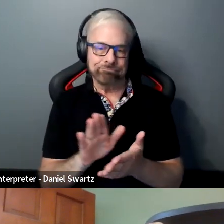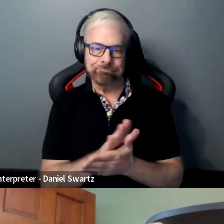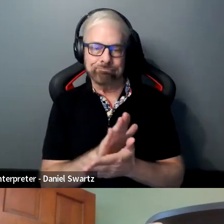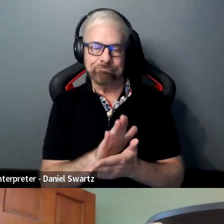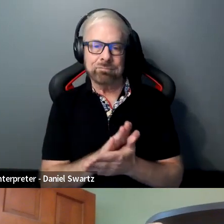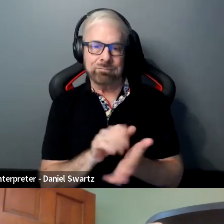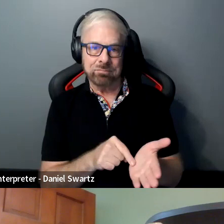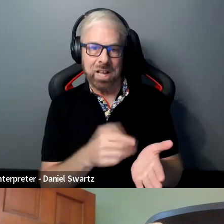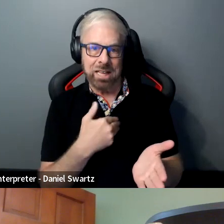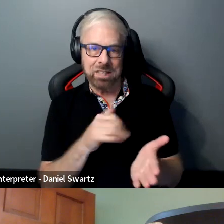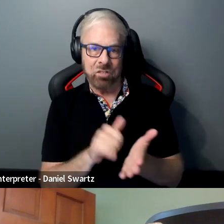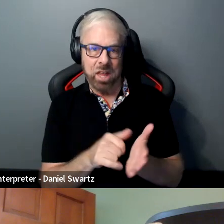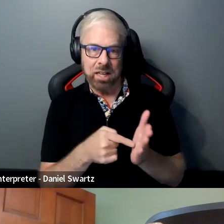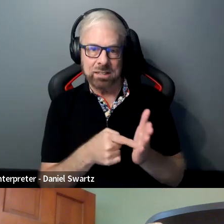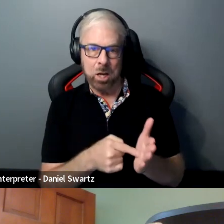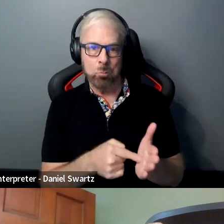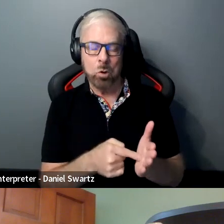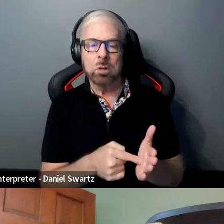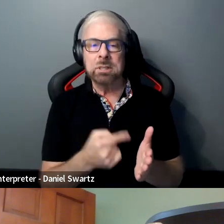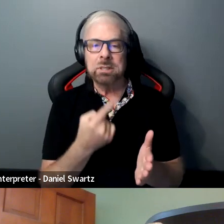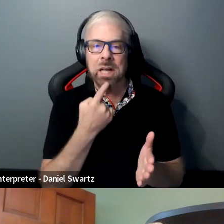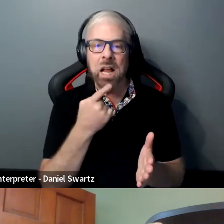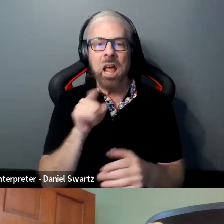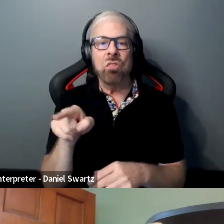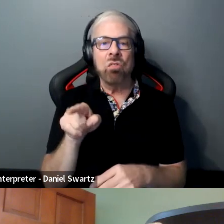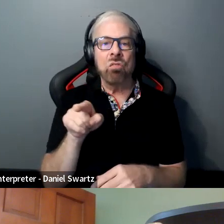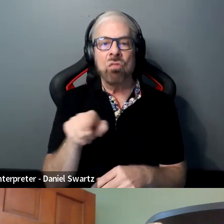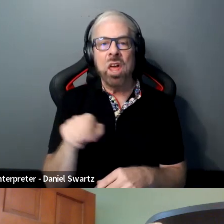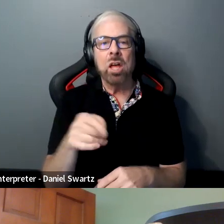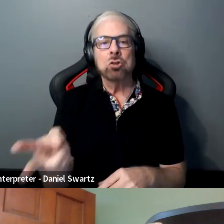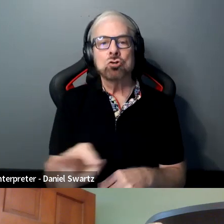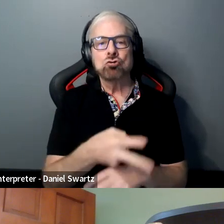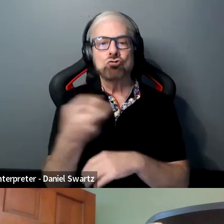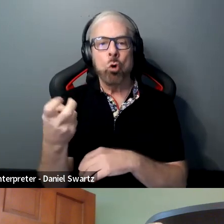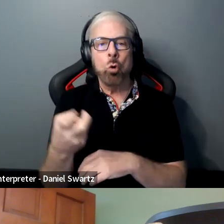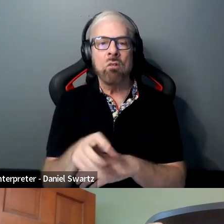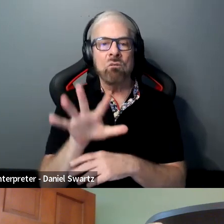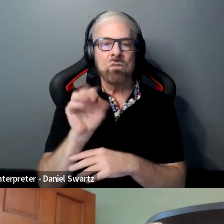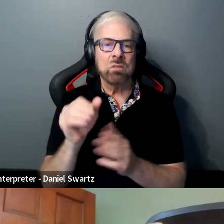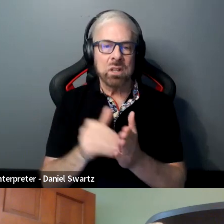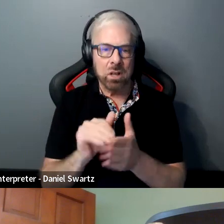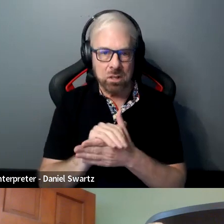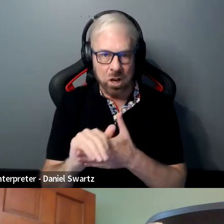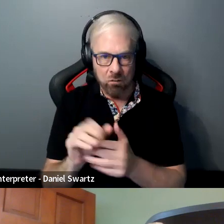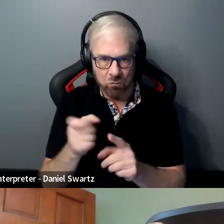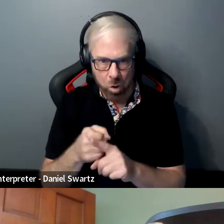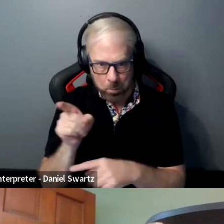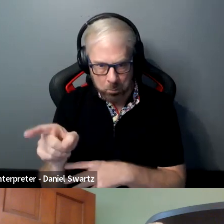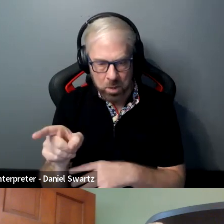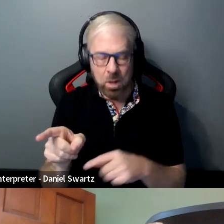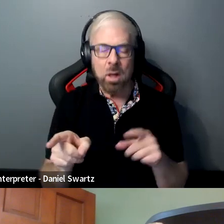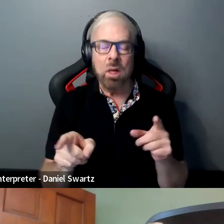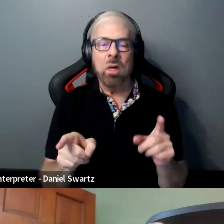has this example says, they stole $50,000 from him. They contacted